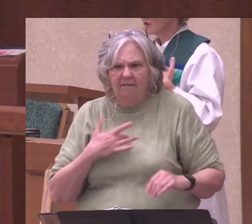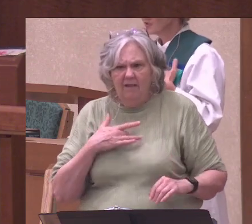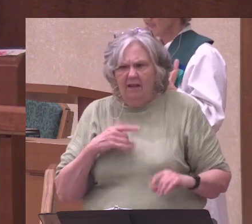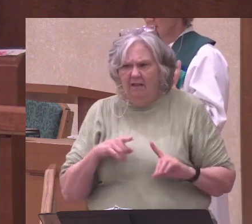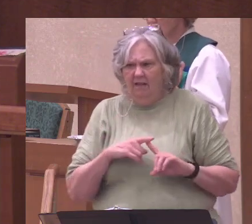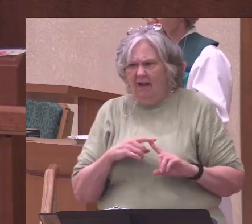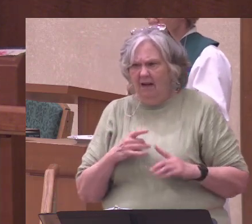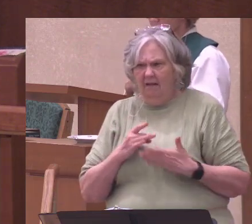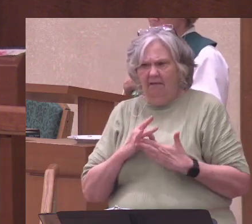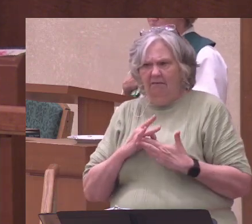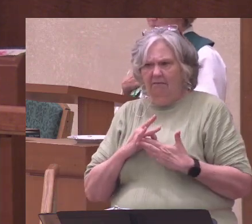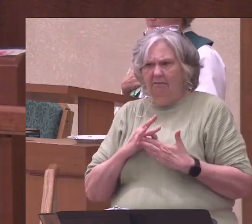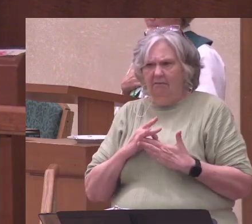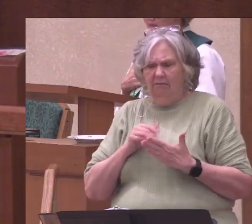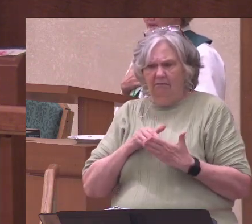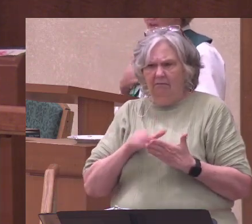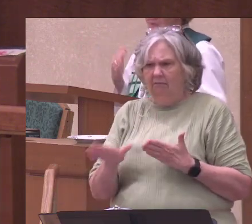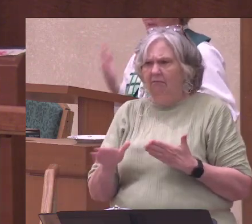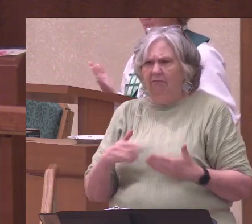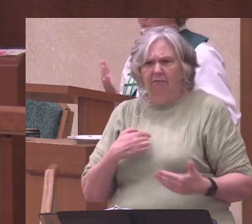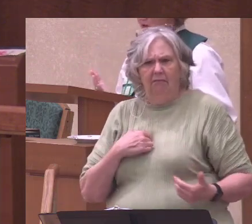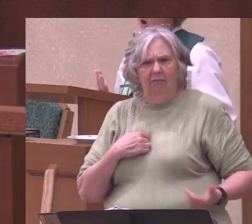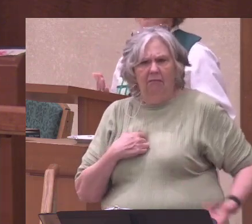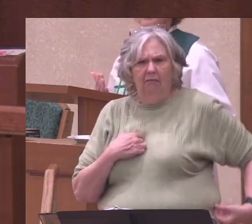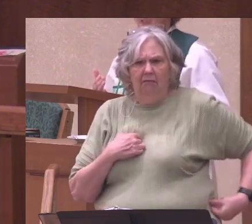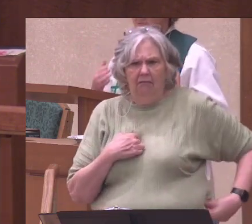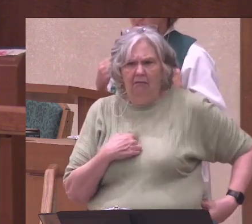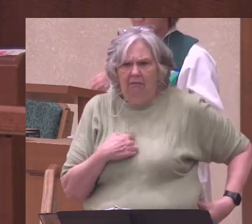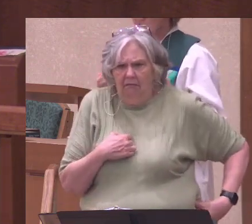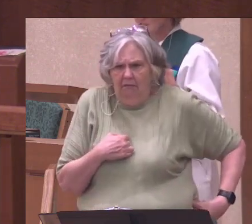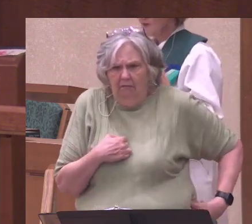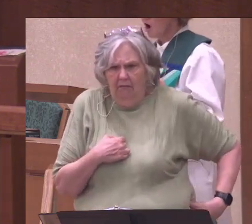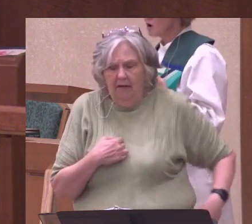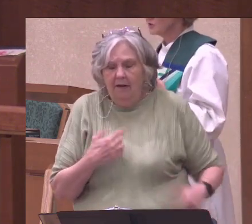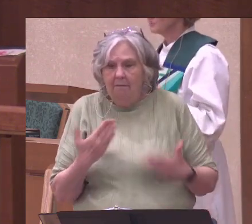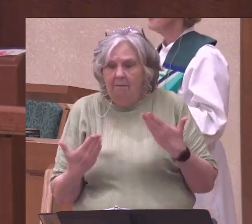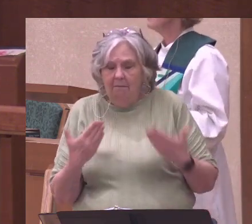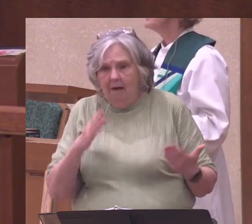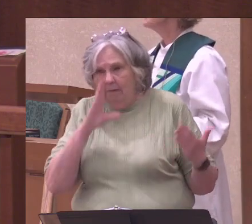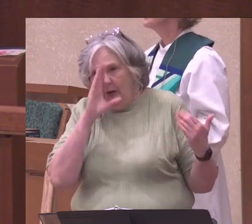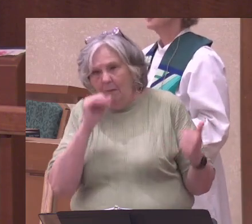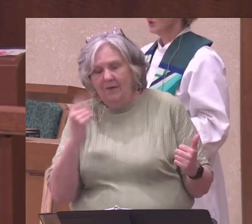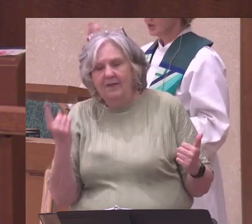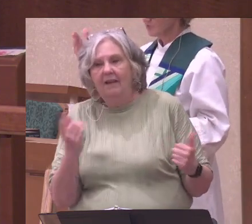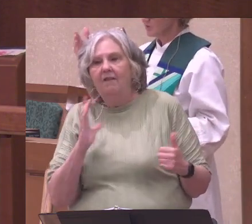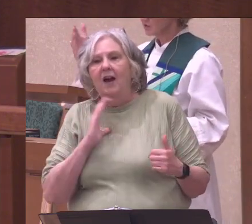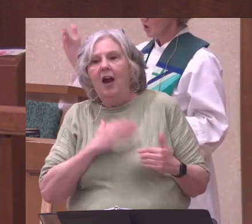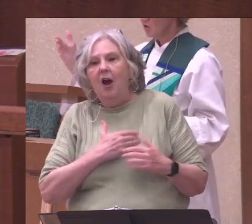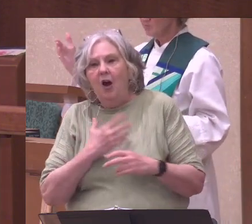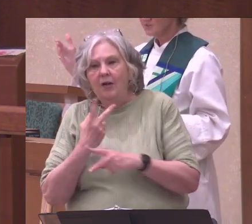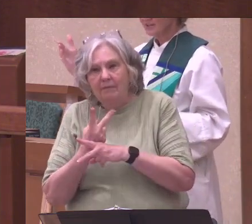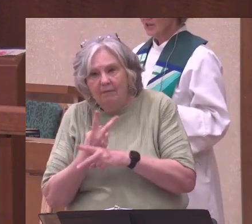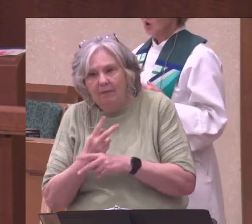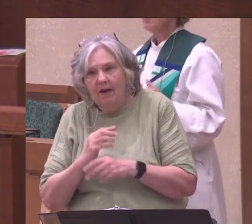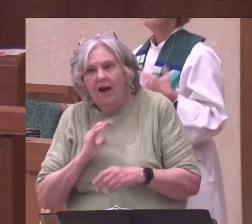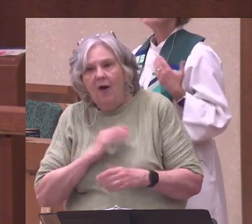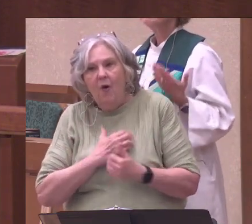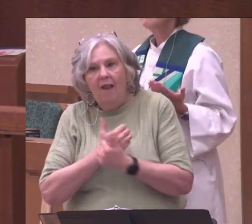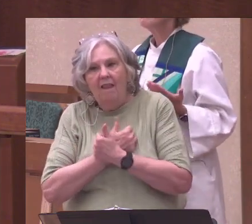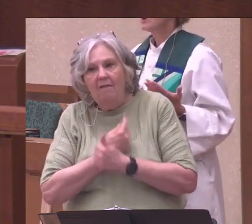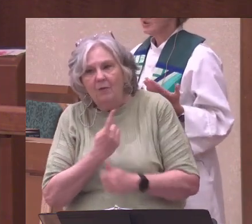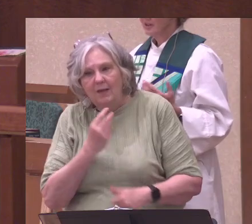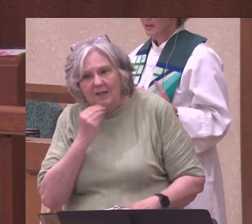of ourselves. Maybe we hope that if something of ours remains in our loved ones' homes, we'll